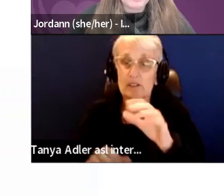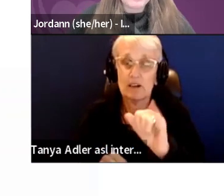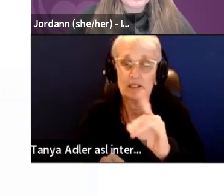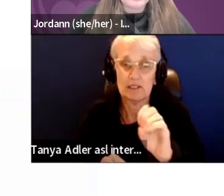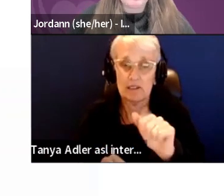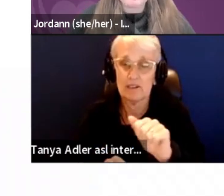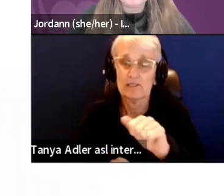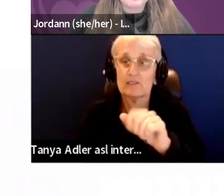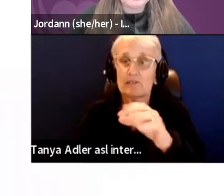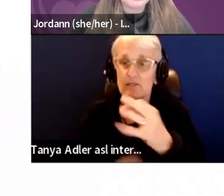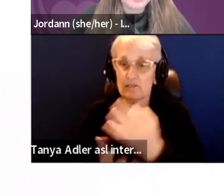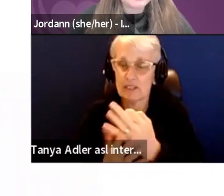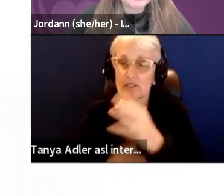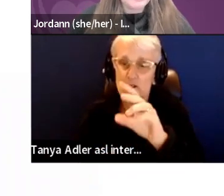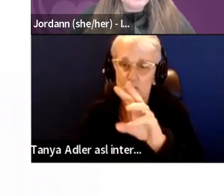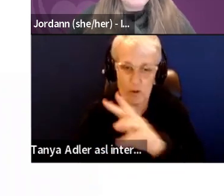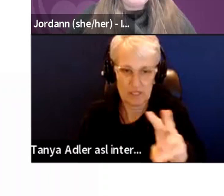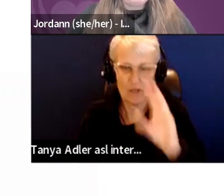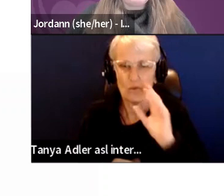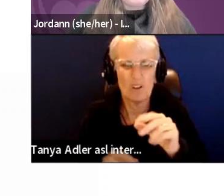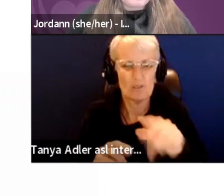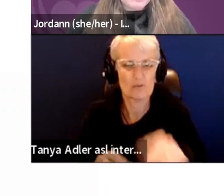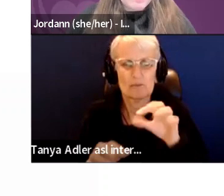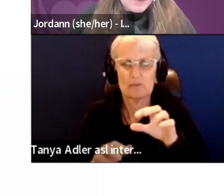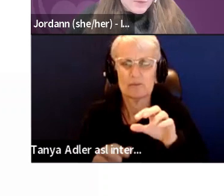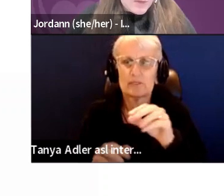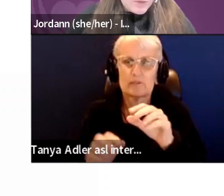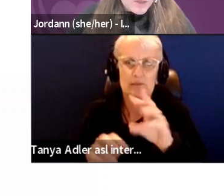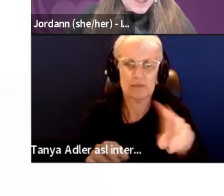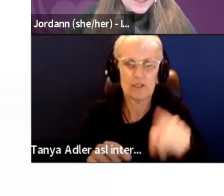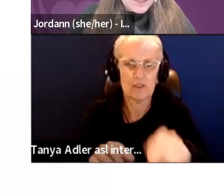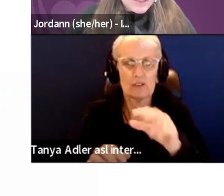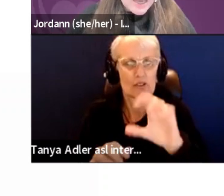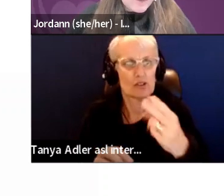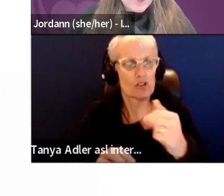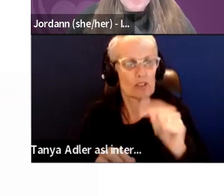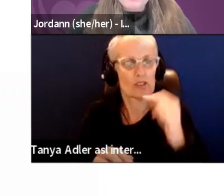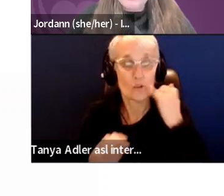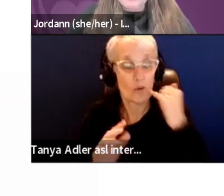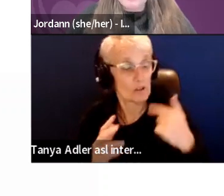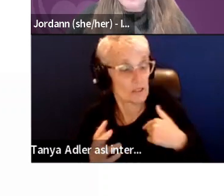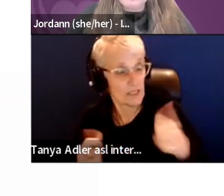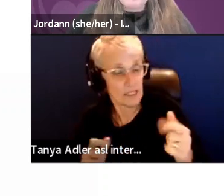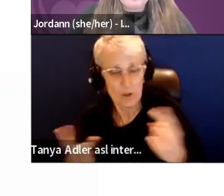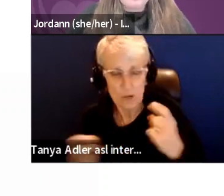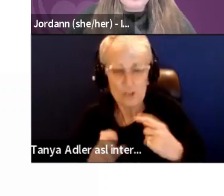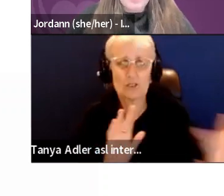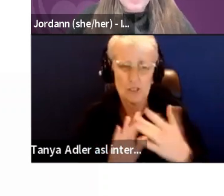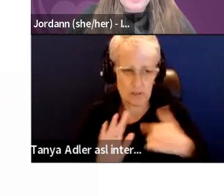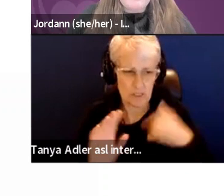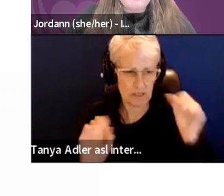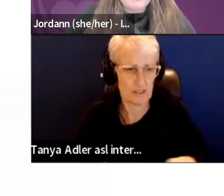Fund website that will be posted in the chat. You can reach out to me if you have any questions. After we open up the floor, we